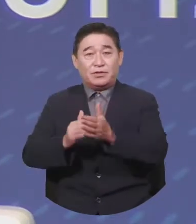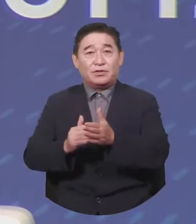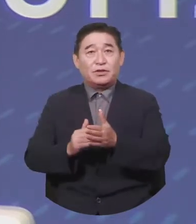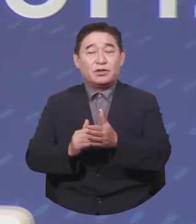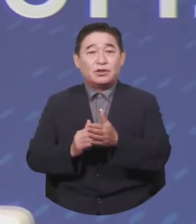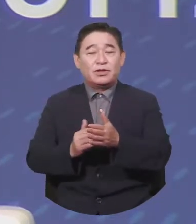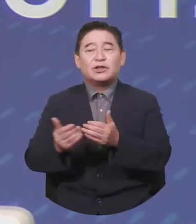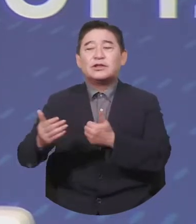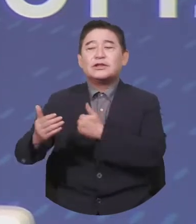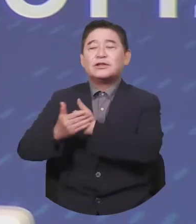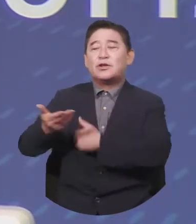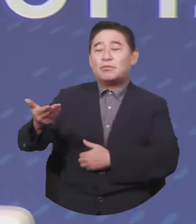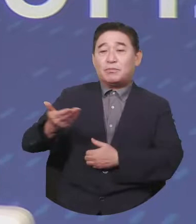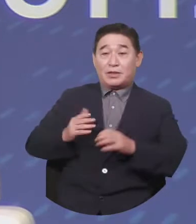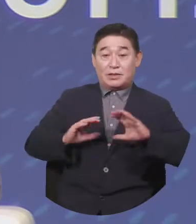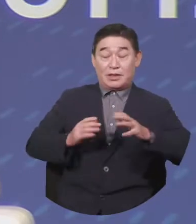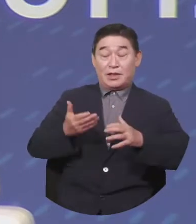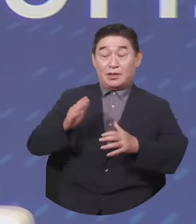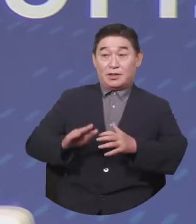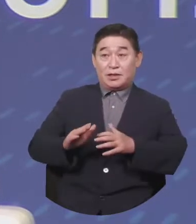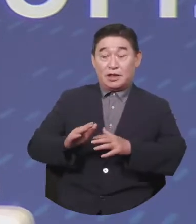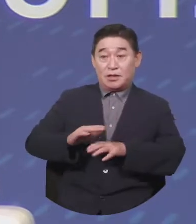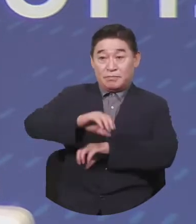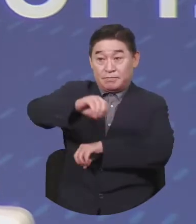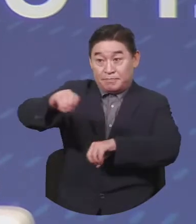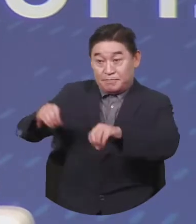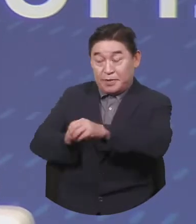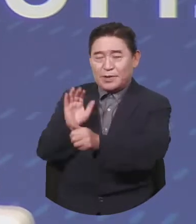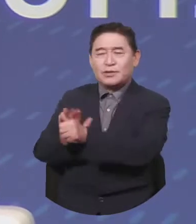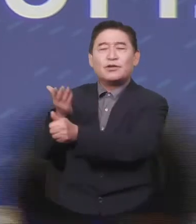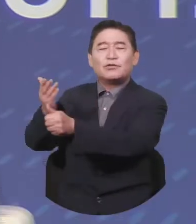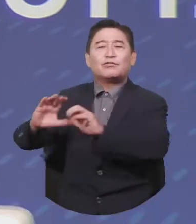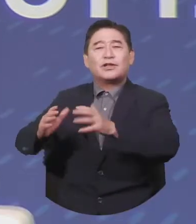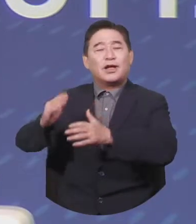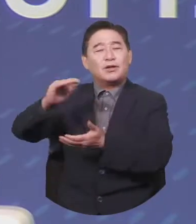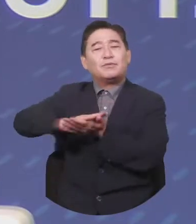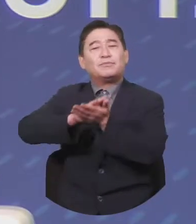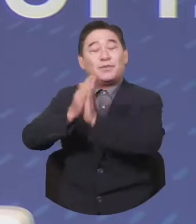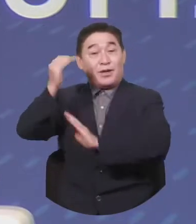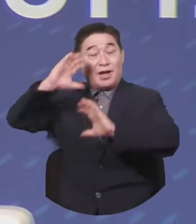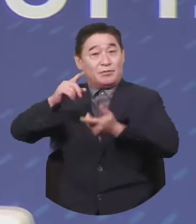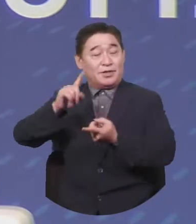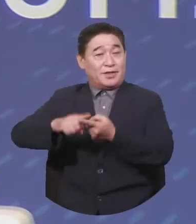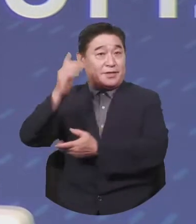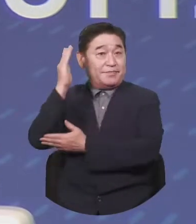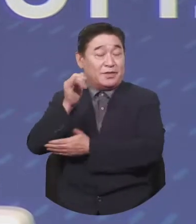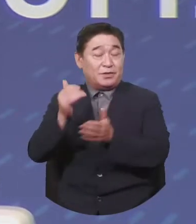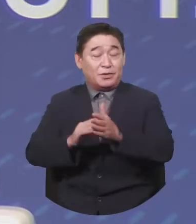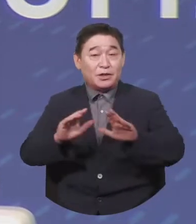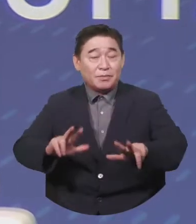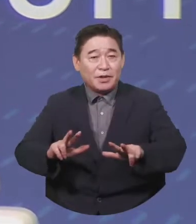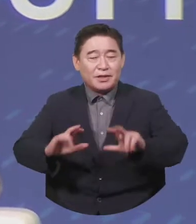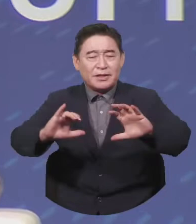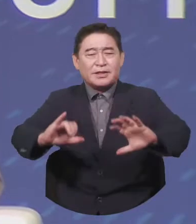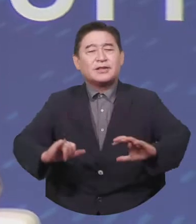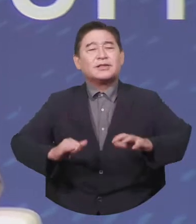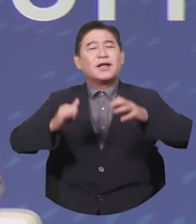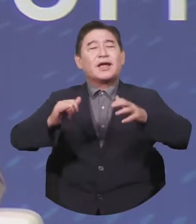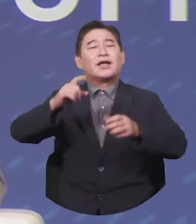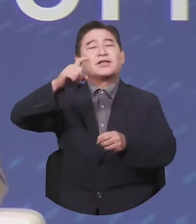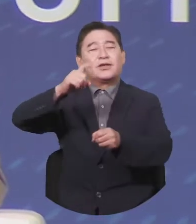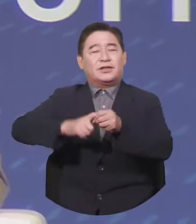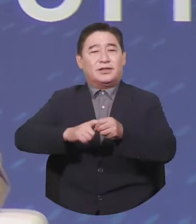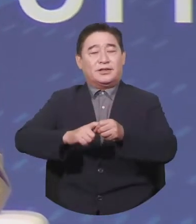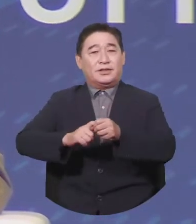to the second session, we'll touch on some of the global perspective to deal with those kind of multiple crises and some of